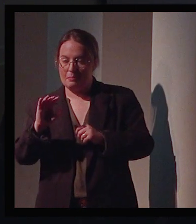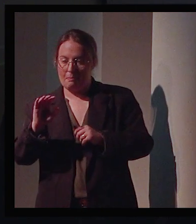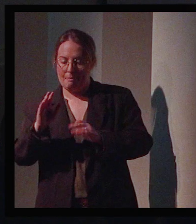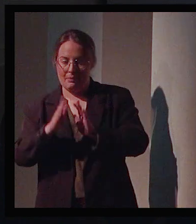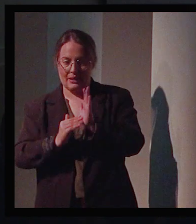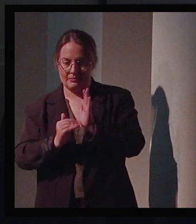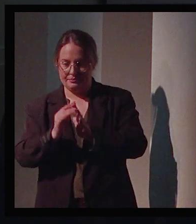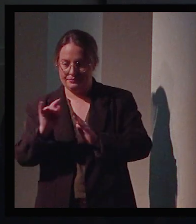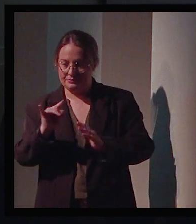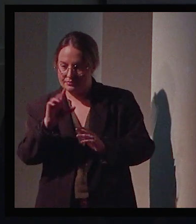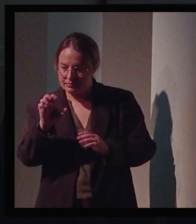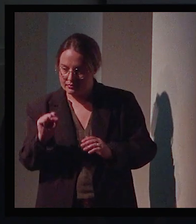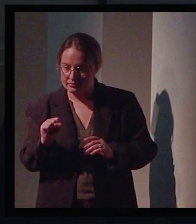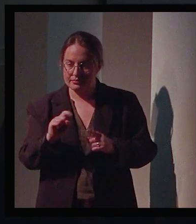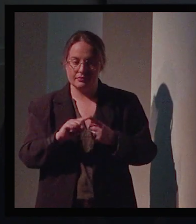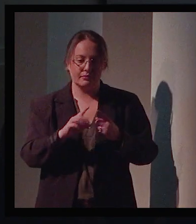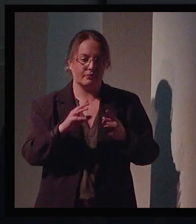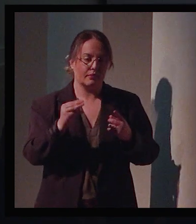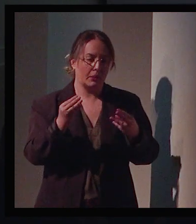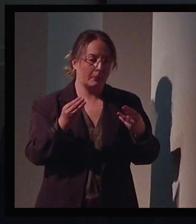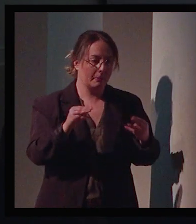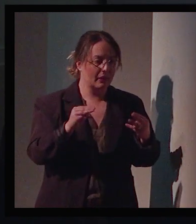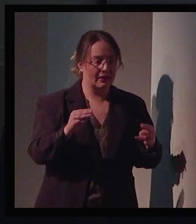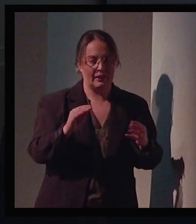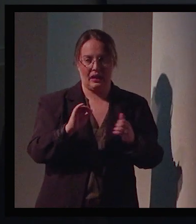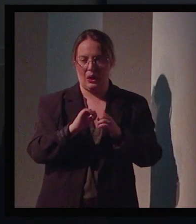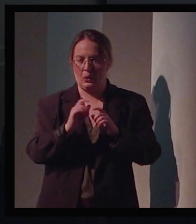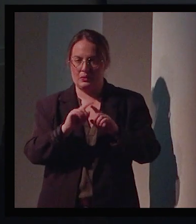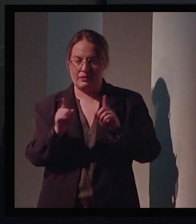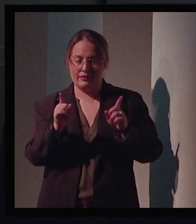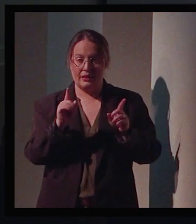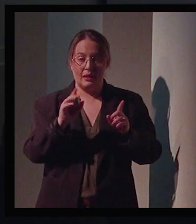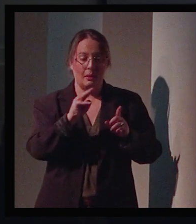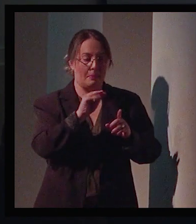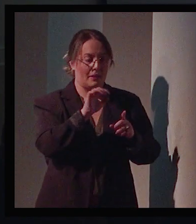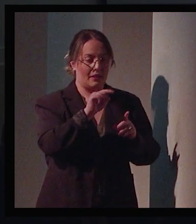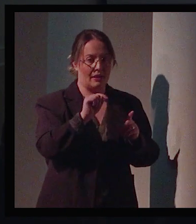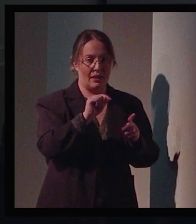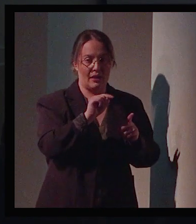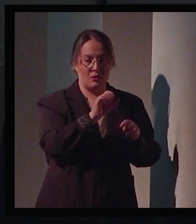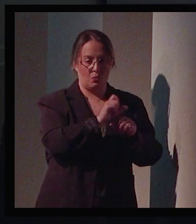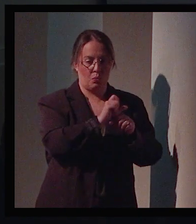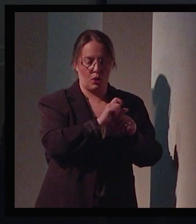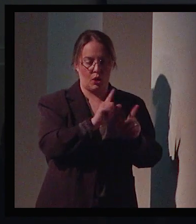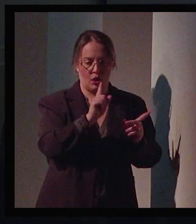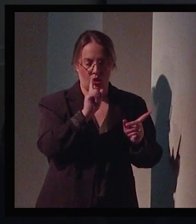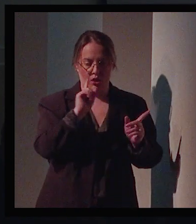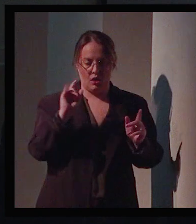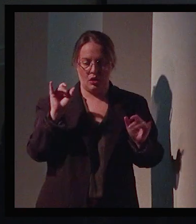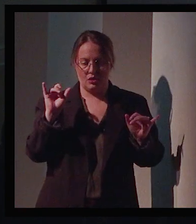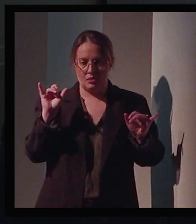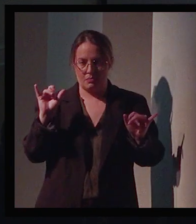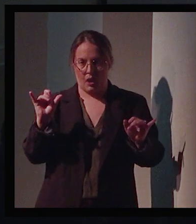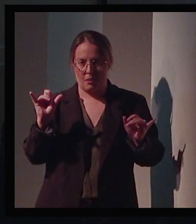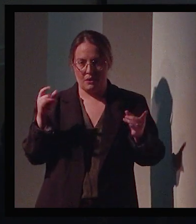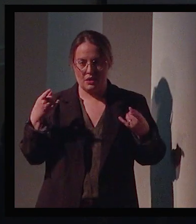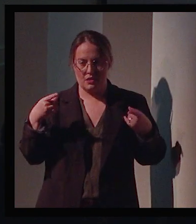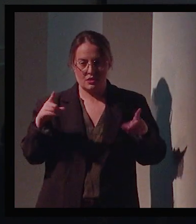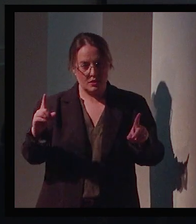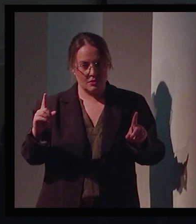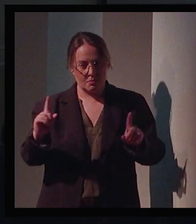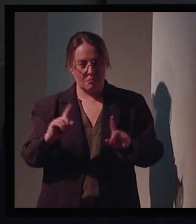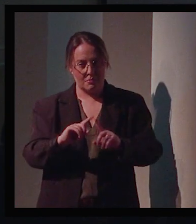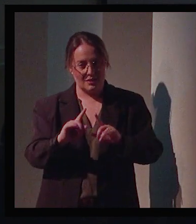them? So Manet's work is now synonymous with this moment of rupture in painting technique.